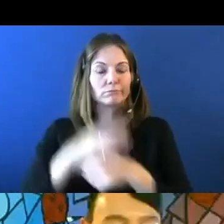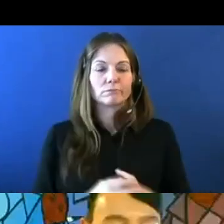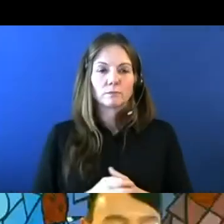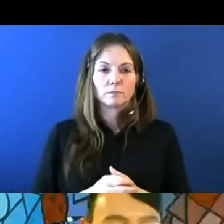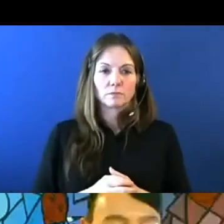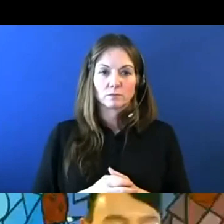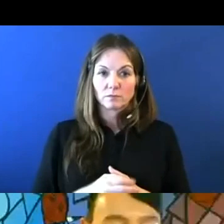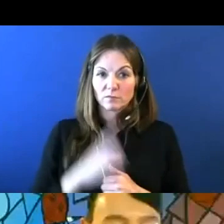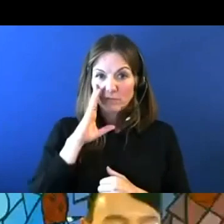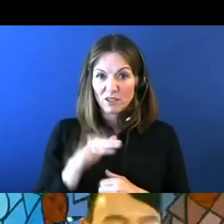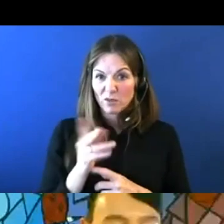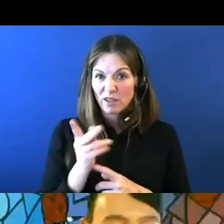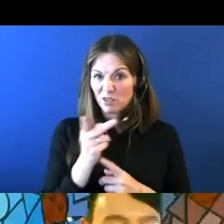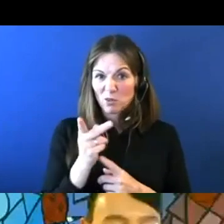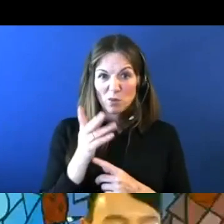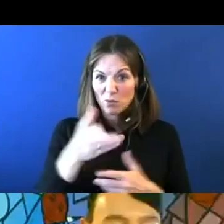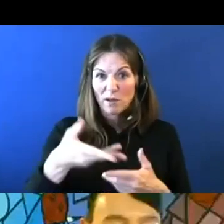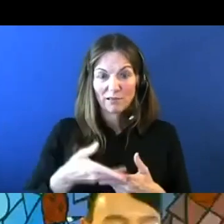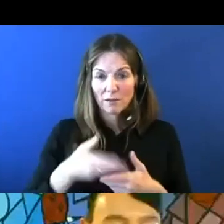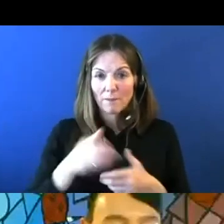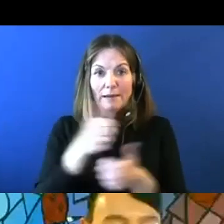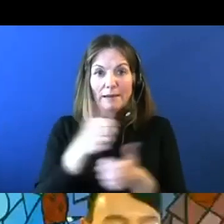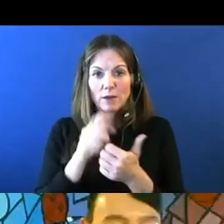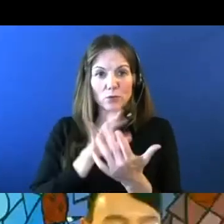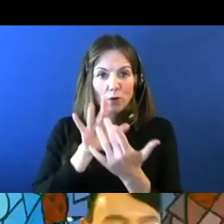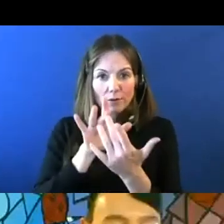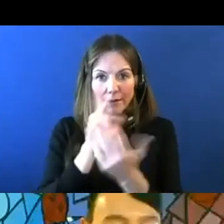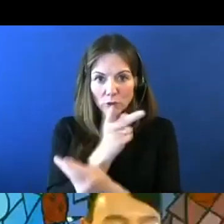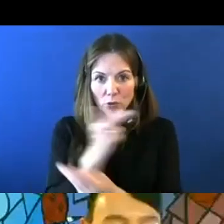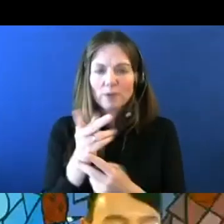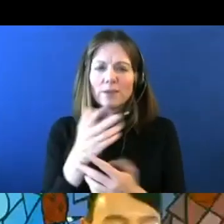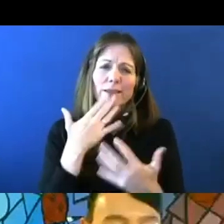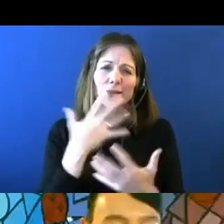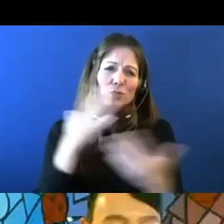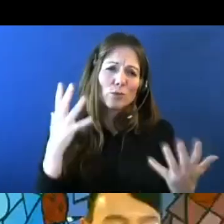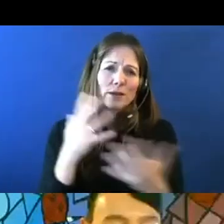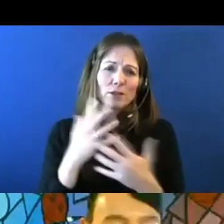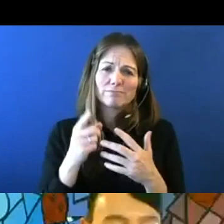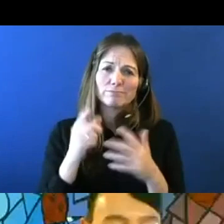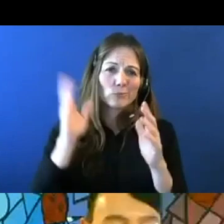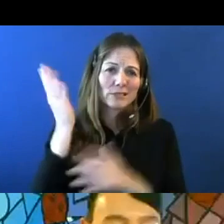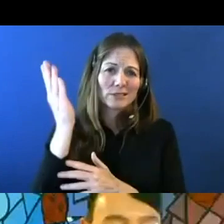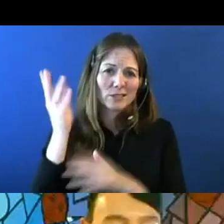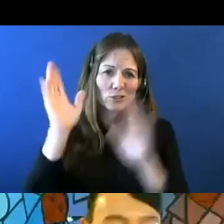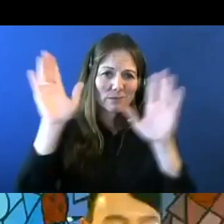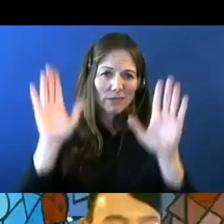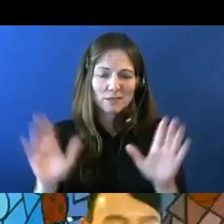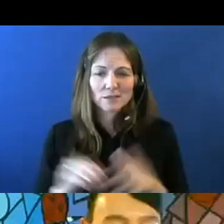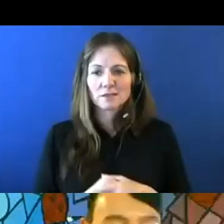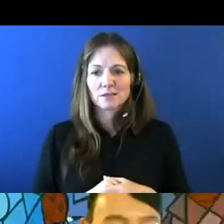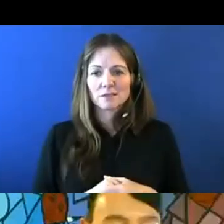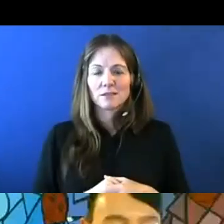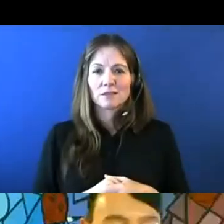welcome anybody to reach out to you. Thank you so much for an amazing presentation. It really is